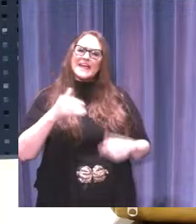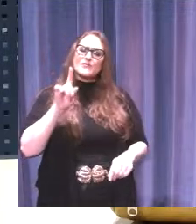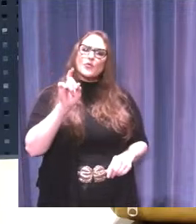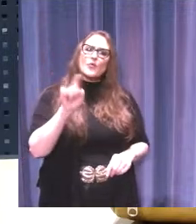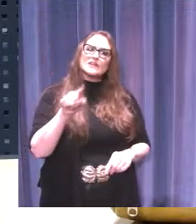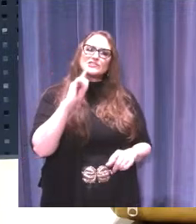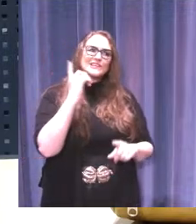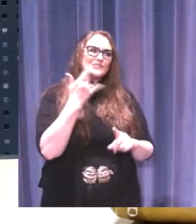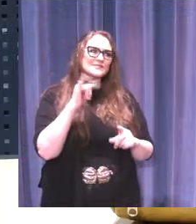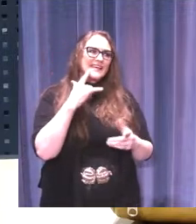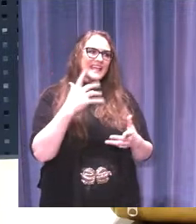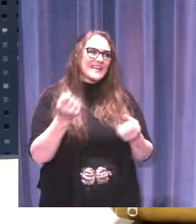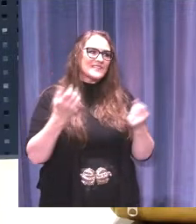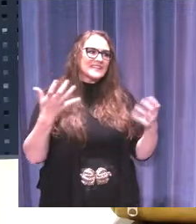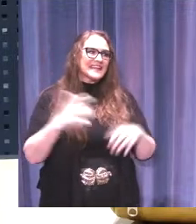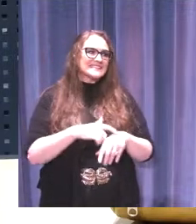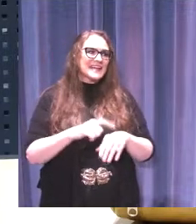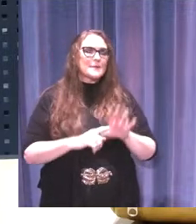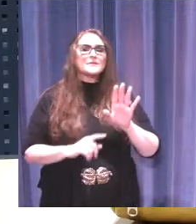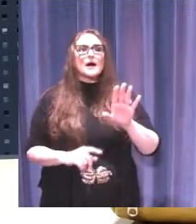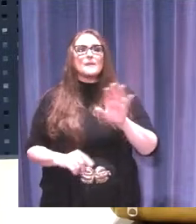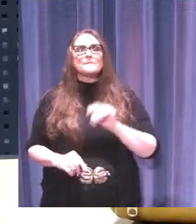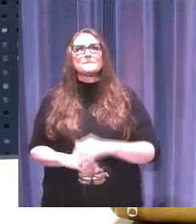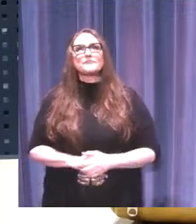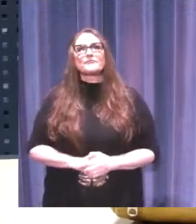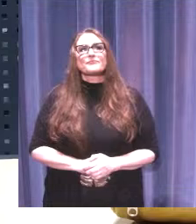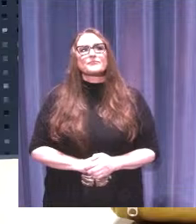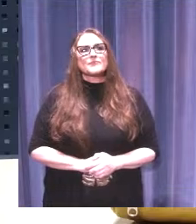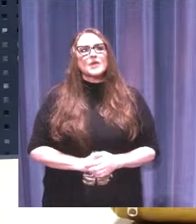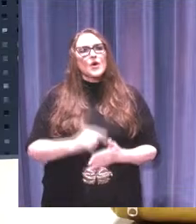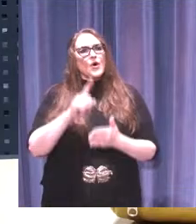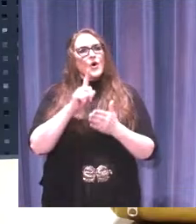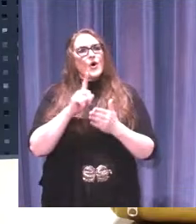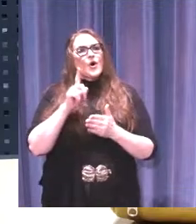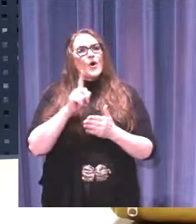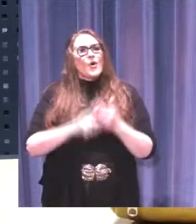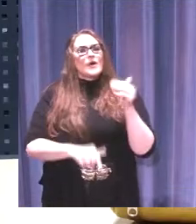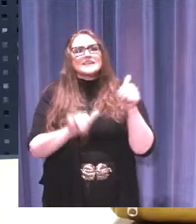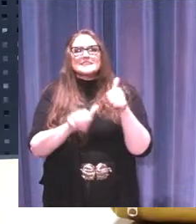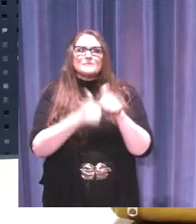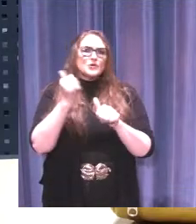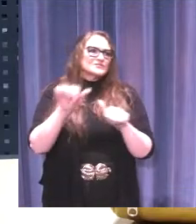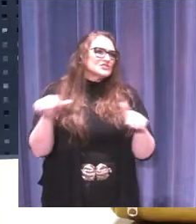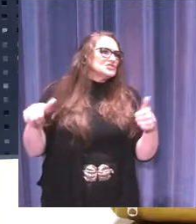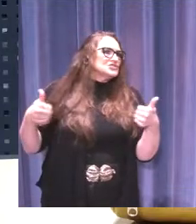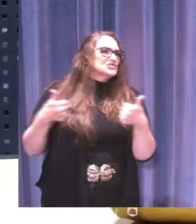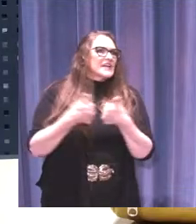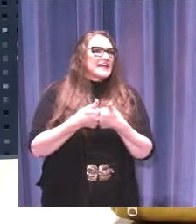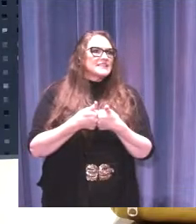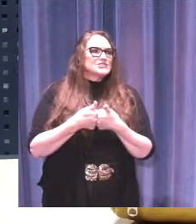It looks like I have a lot of time. What is the most challenging